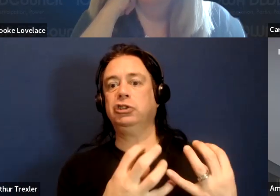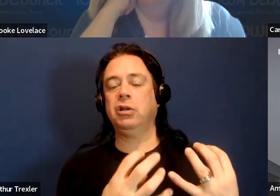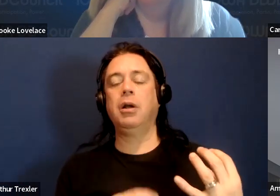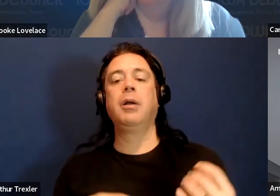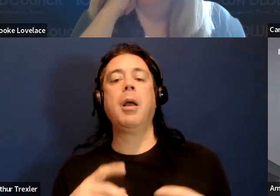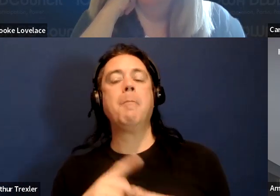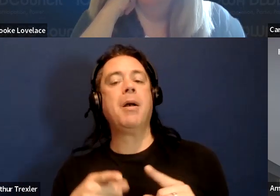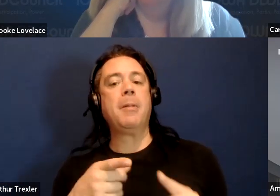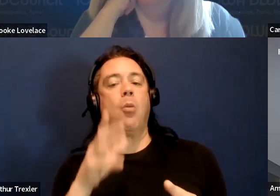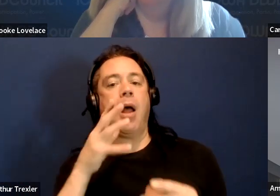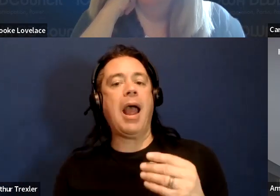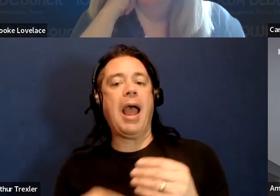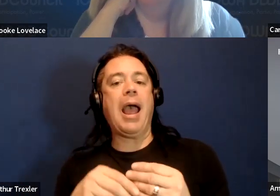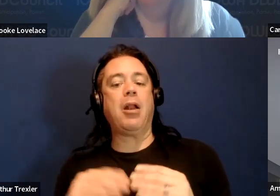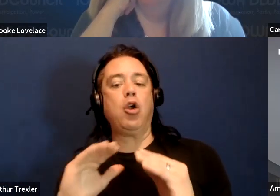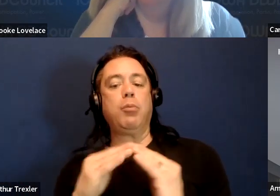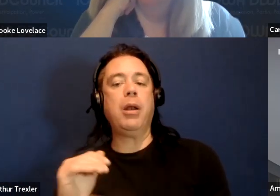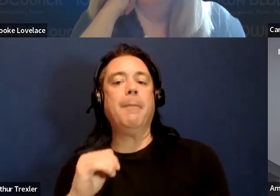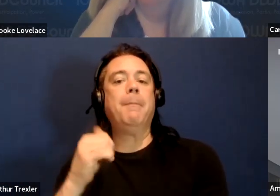also adds community-based